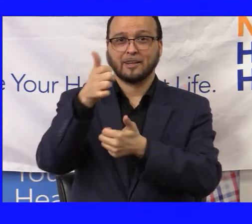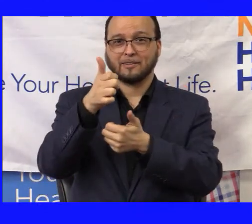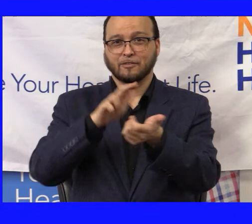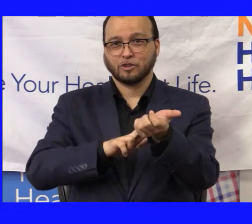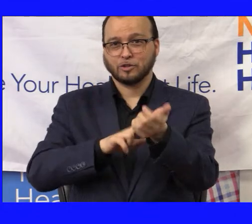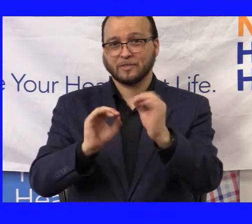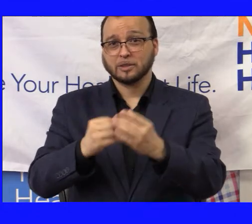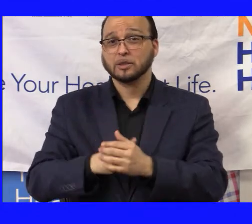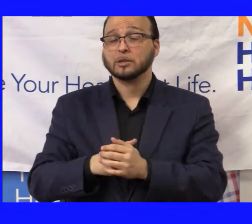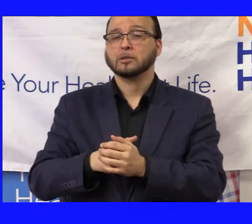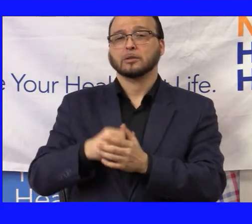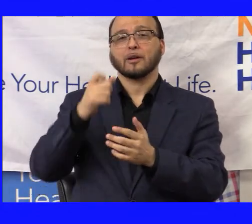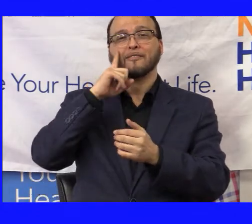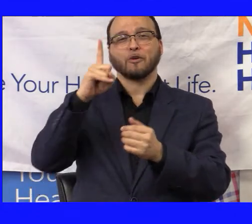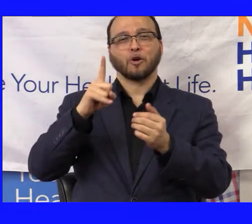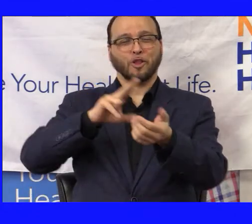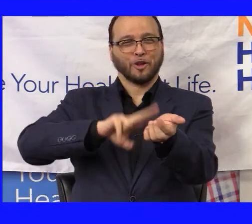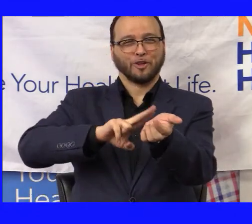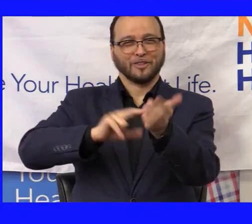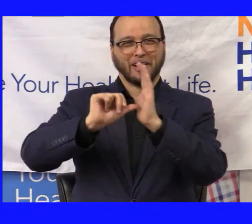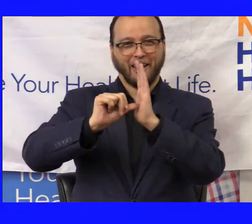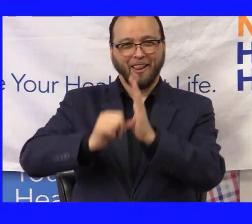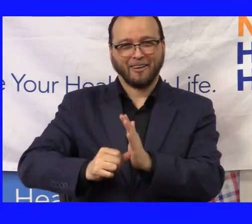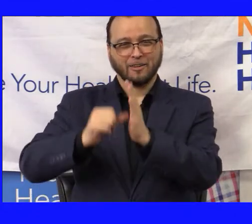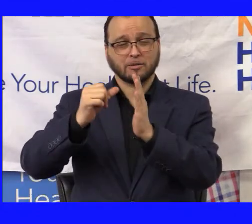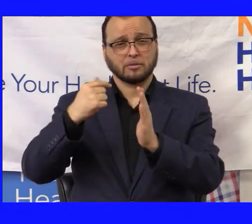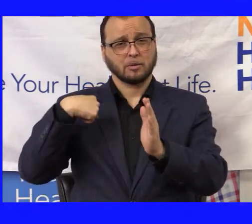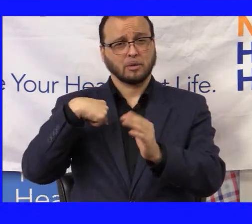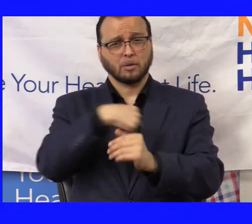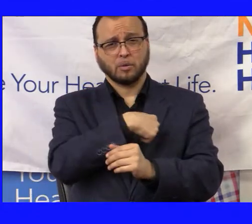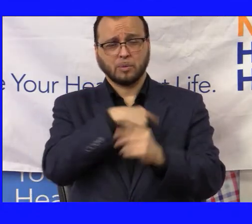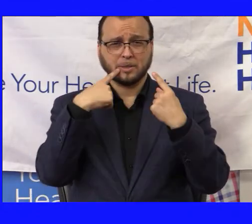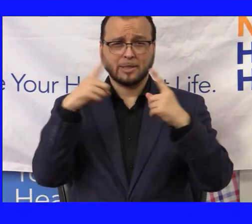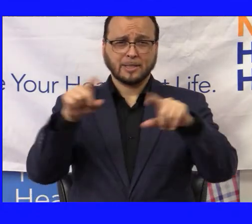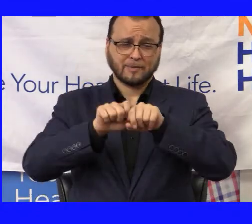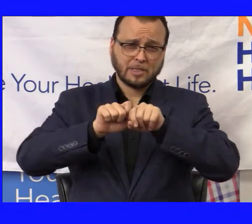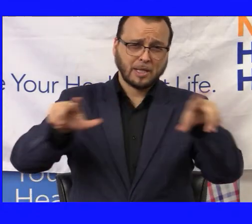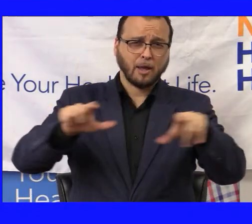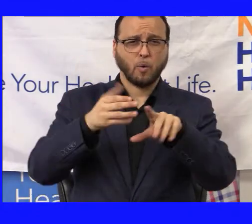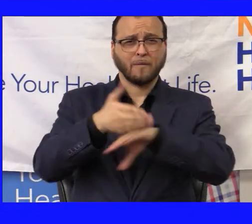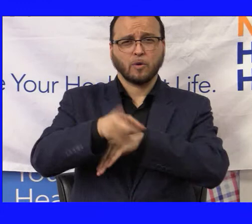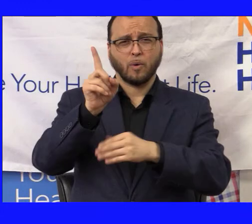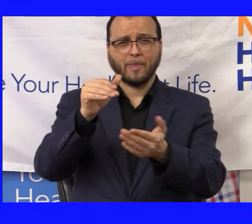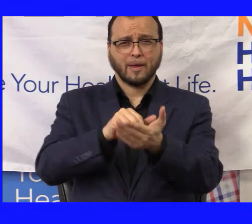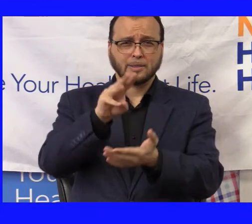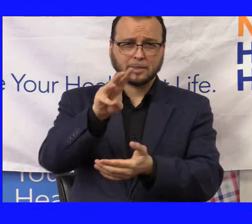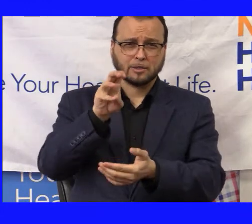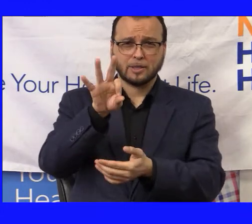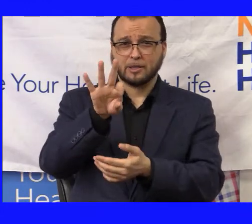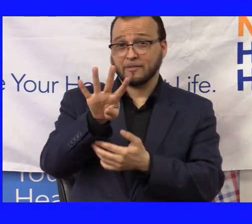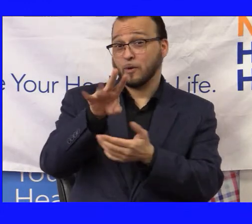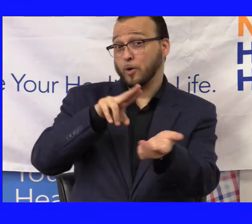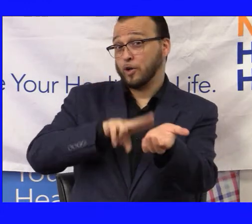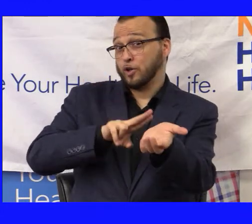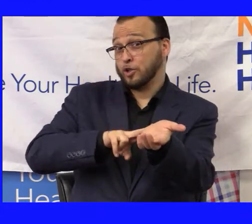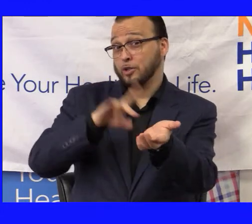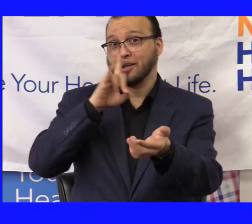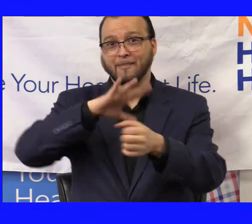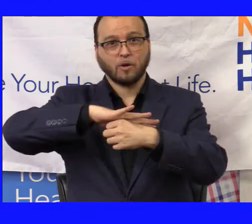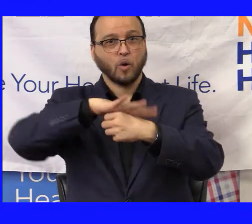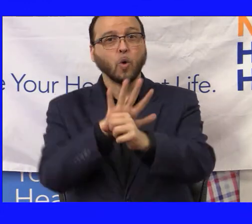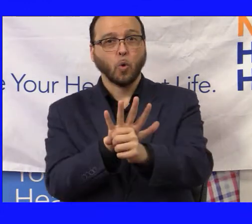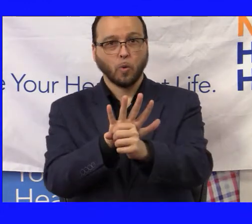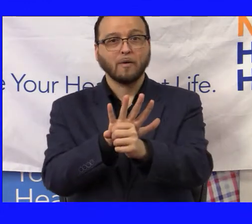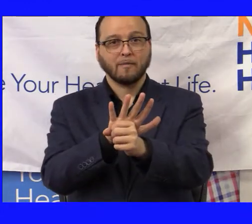So for our nursing highlights for the system, we successfully deployed over 1,694 nurses for COVID-19